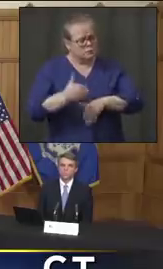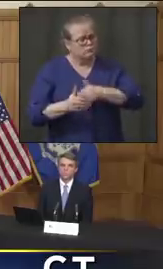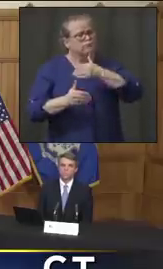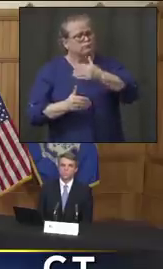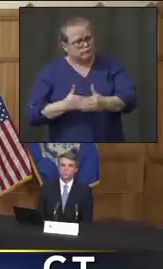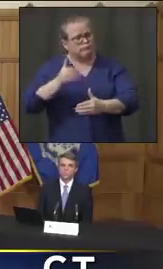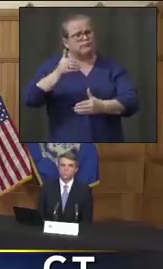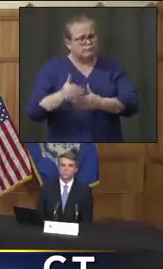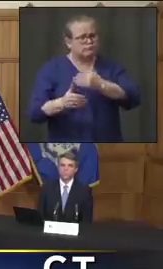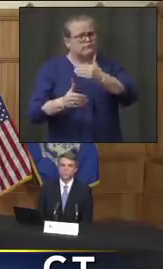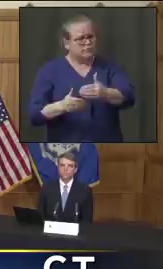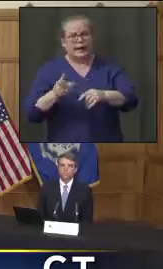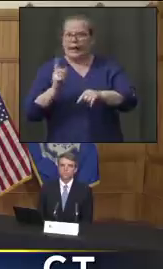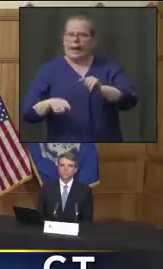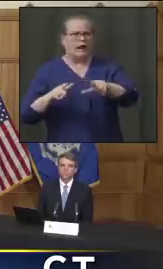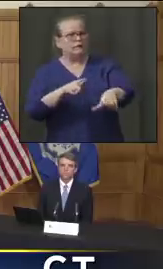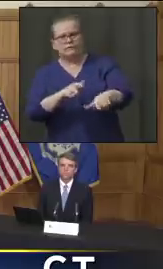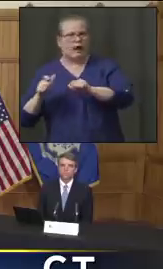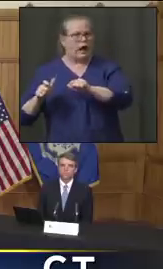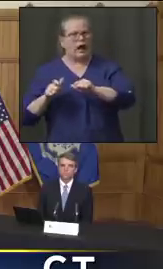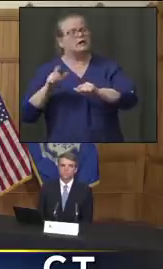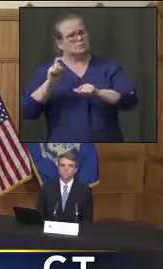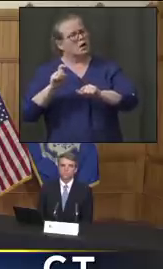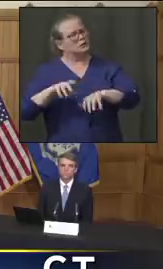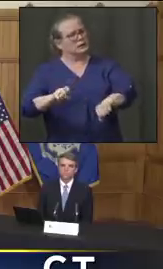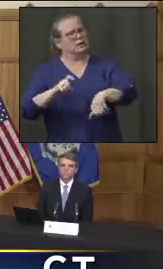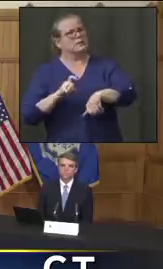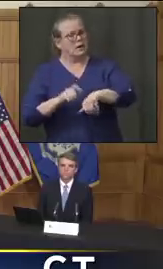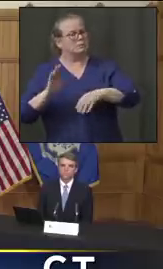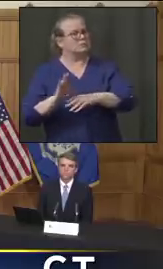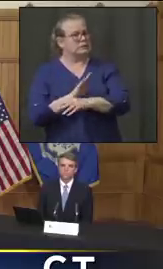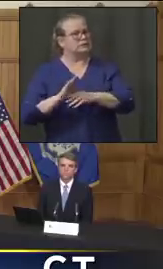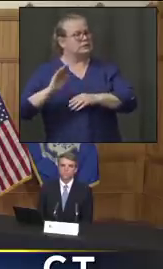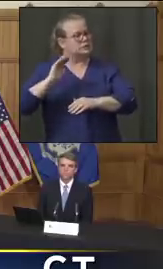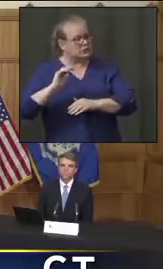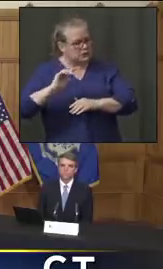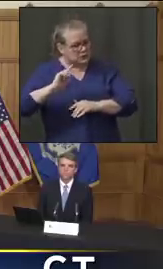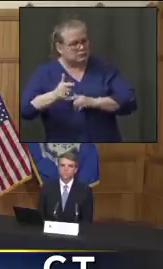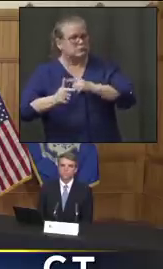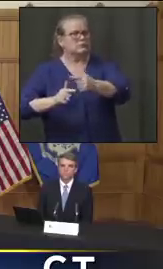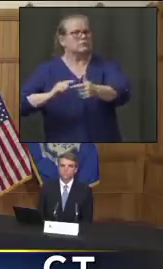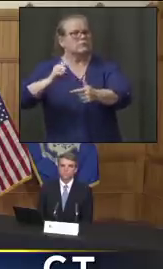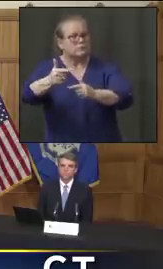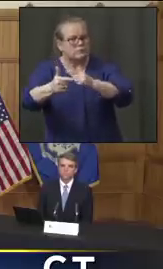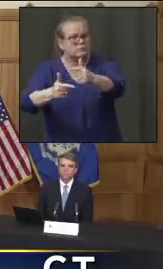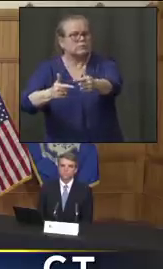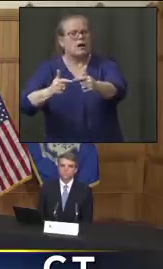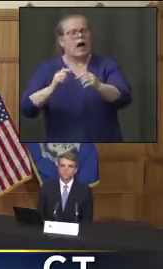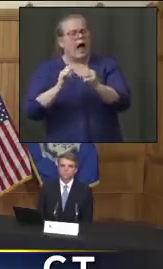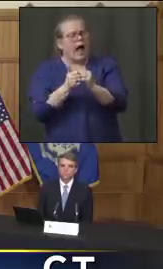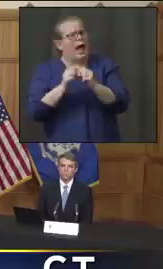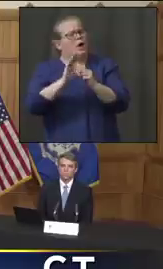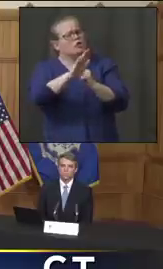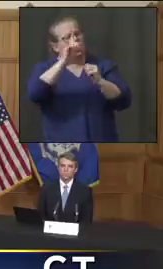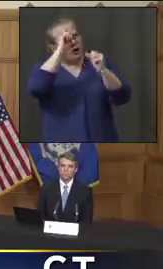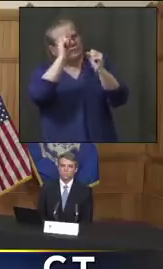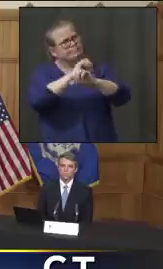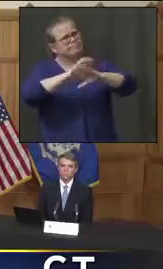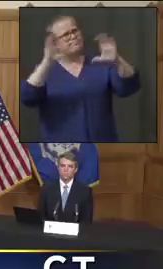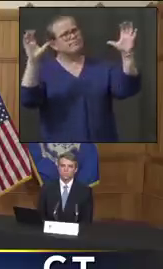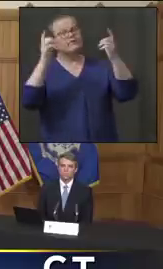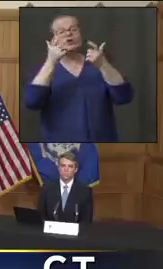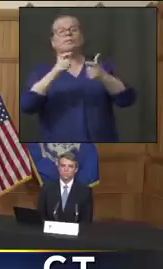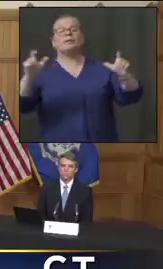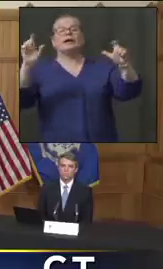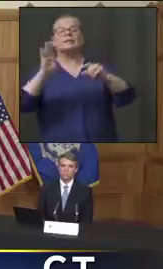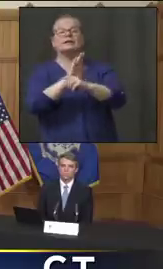how do you envision some of the broader industries coming back? And by that I mean whether it's July or